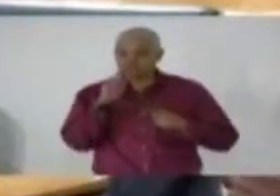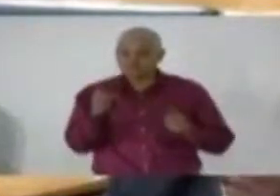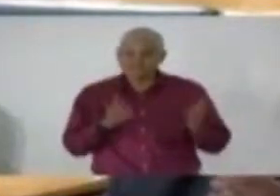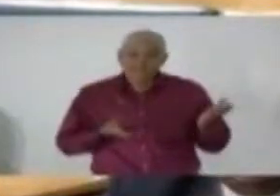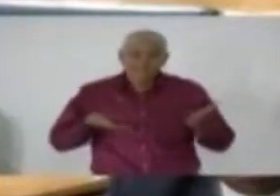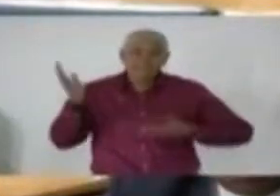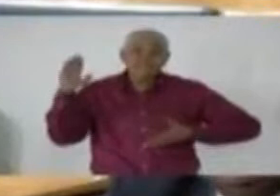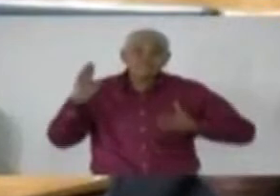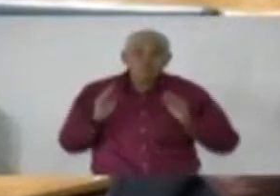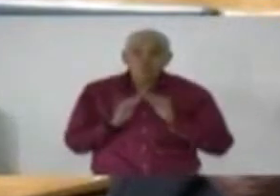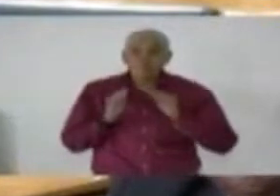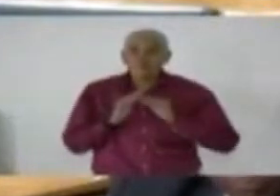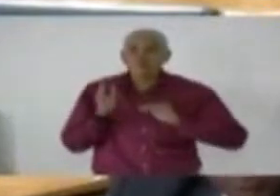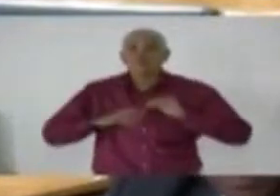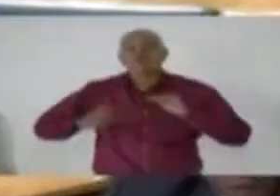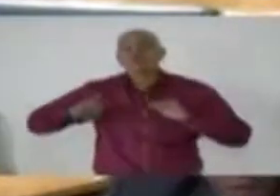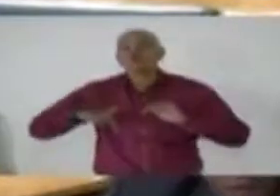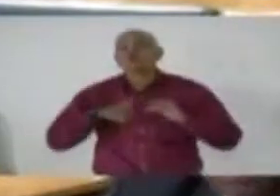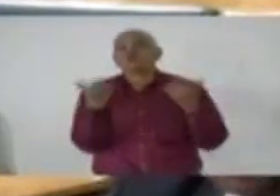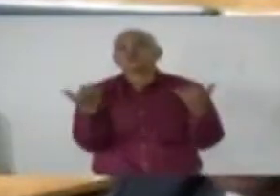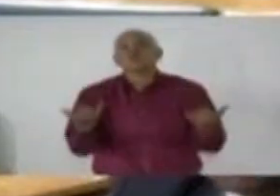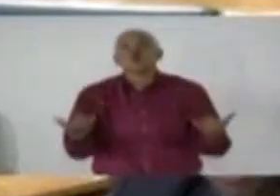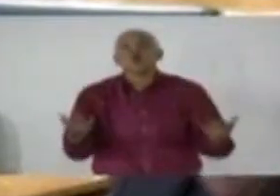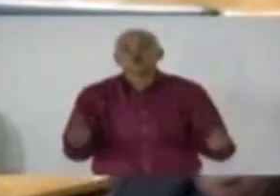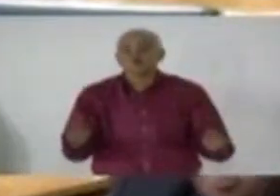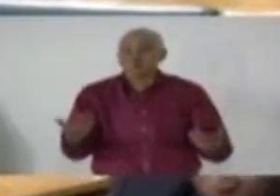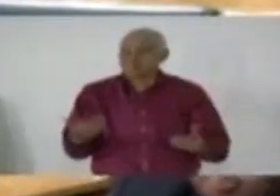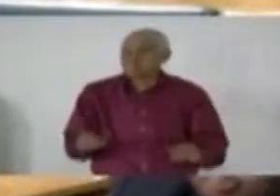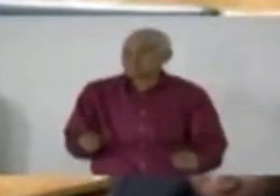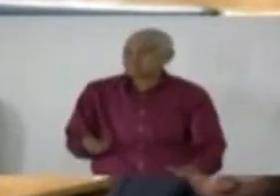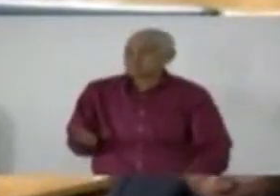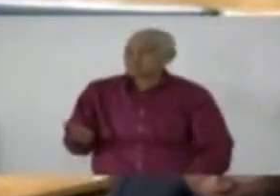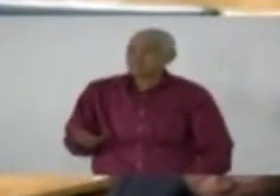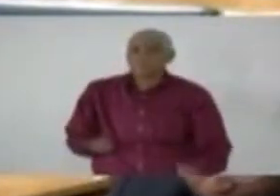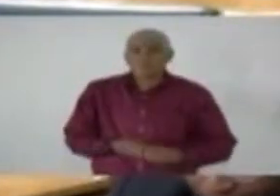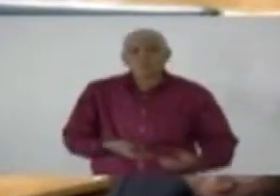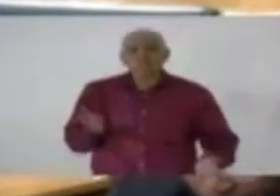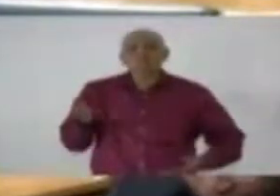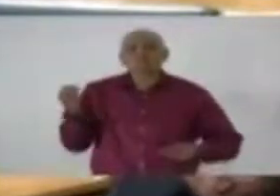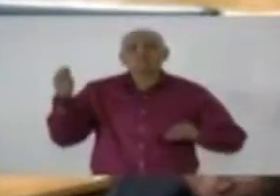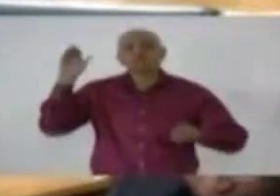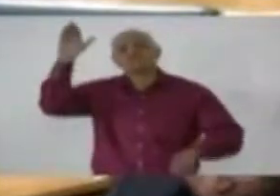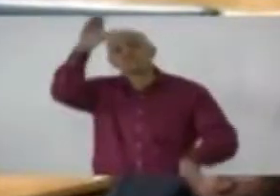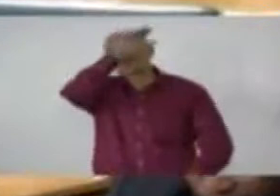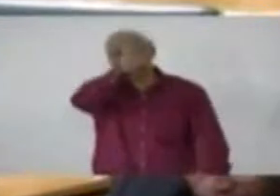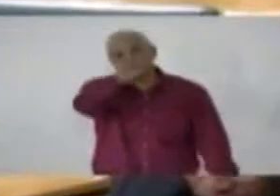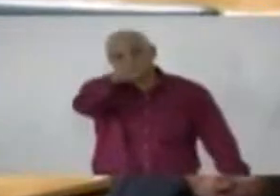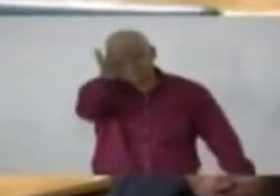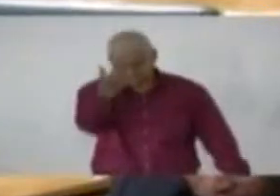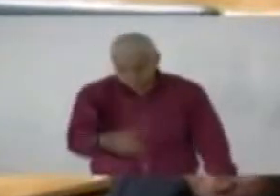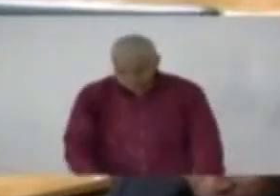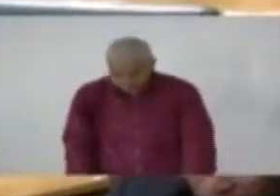a lot more than we do today. A lot more.